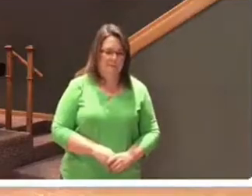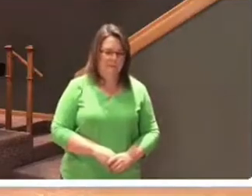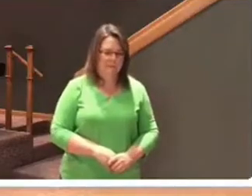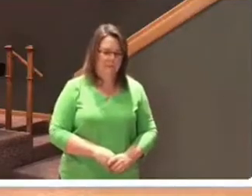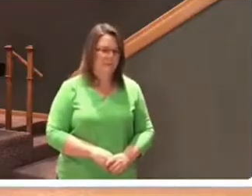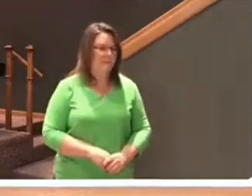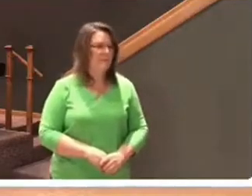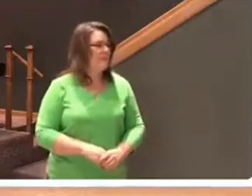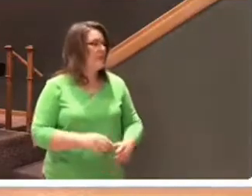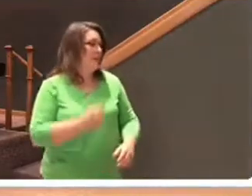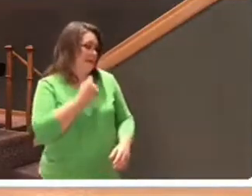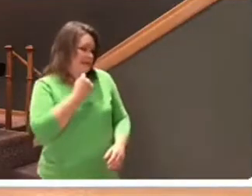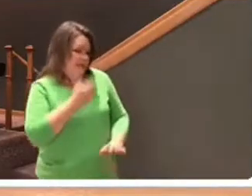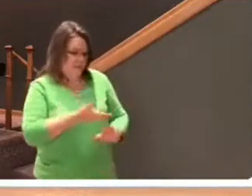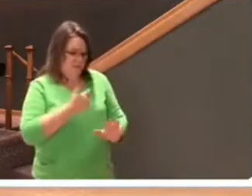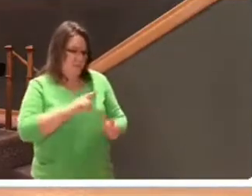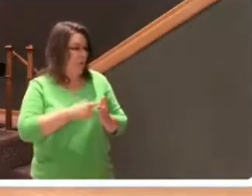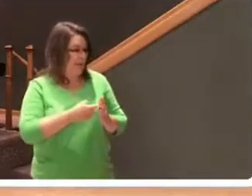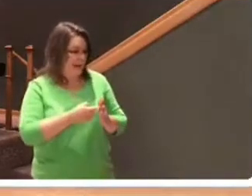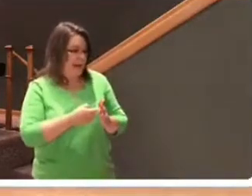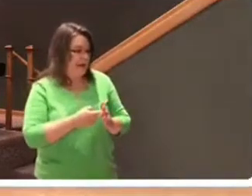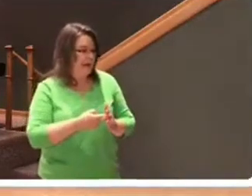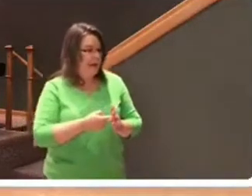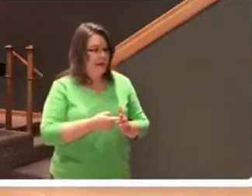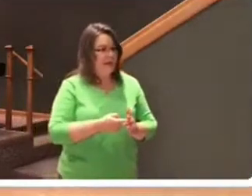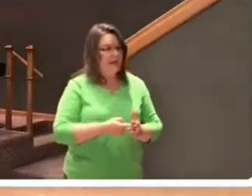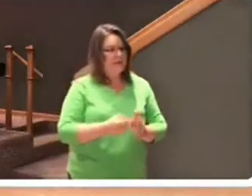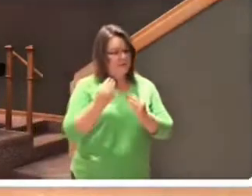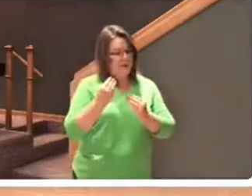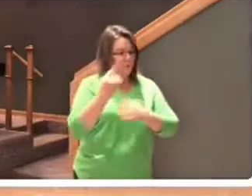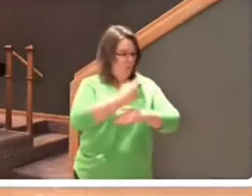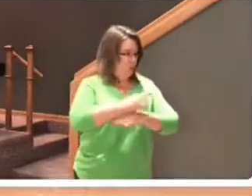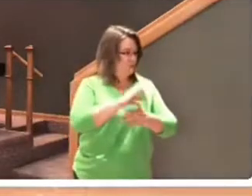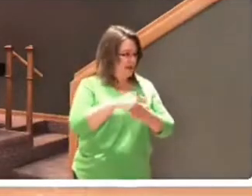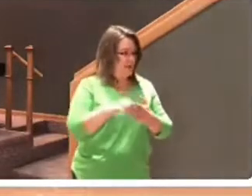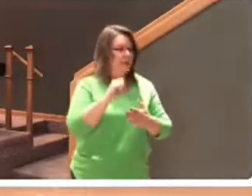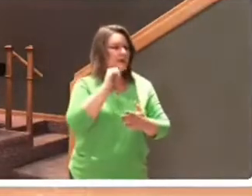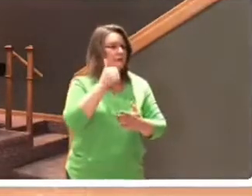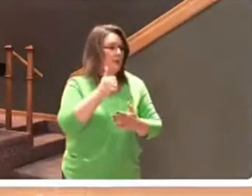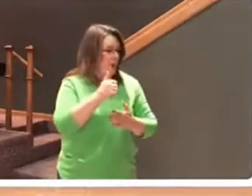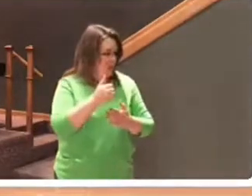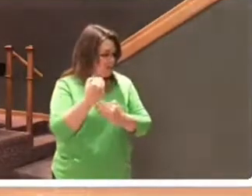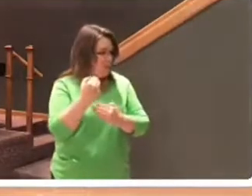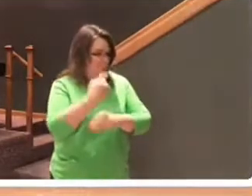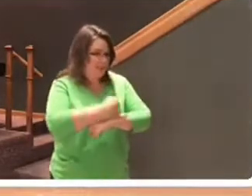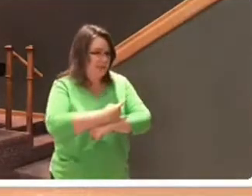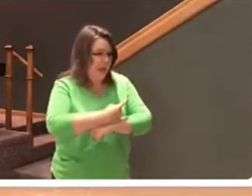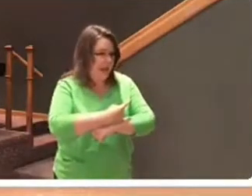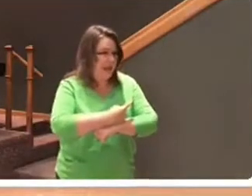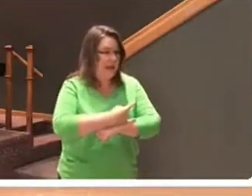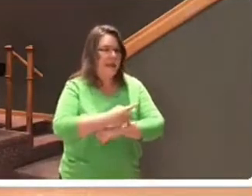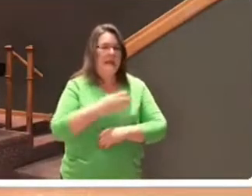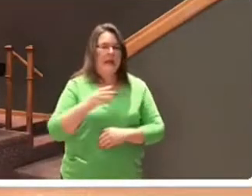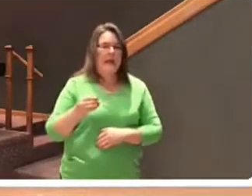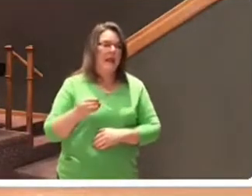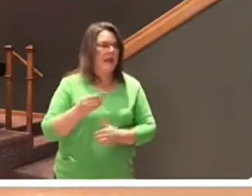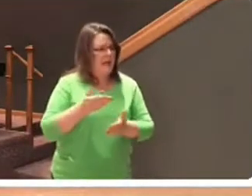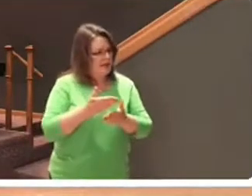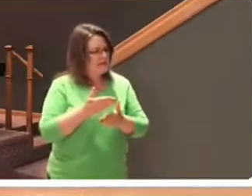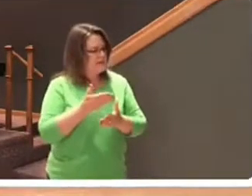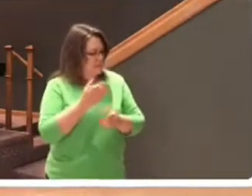You know, on a serious note, before we begin, it is Memorial Day weekend. Tomorrow's Memorial Day, and it's right that